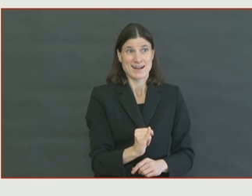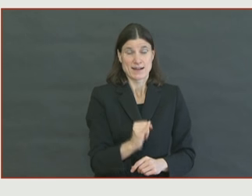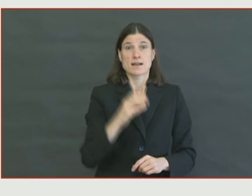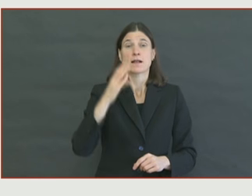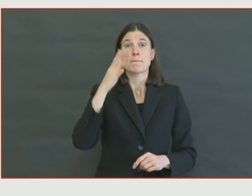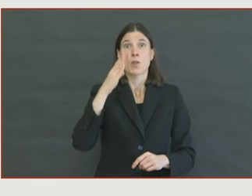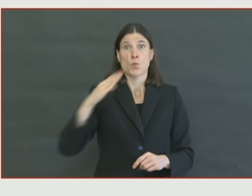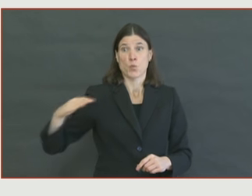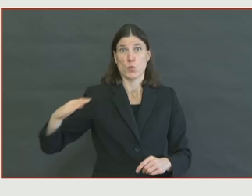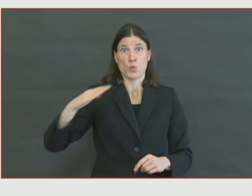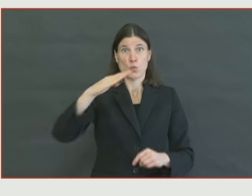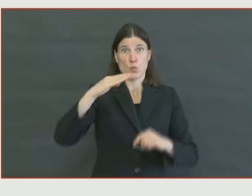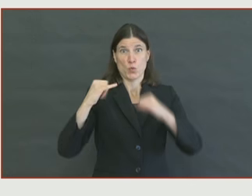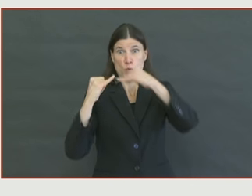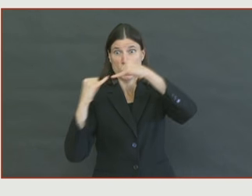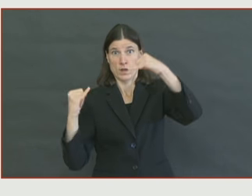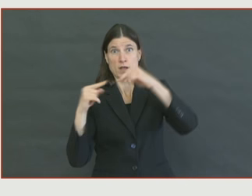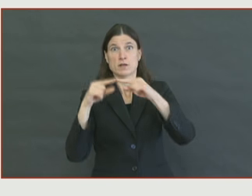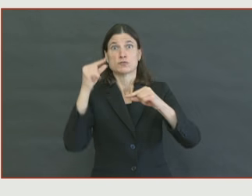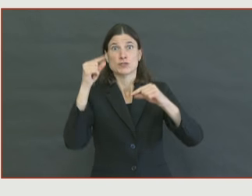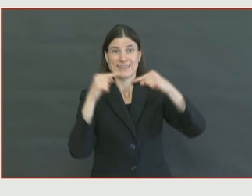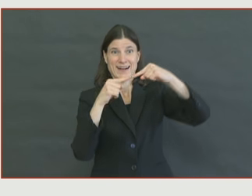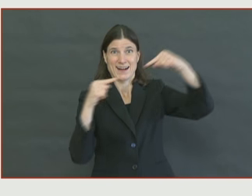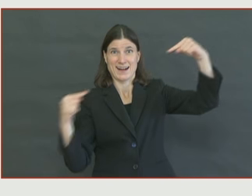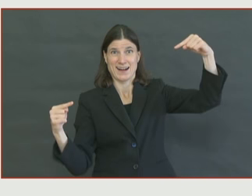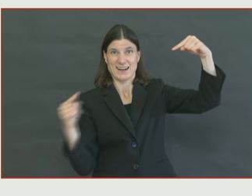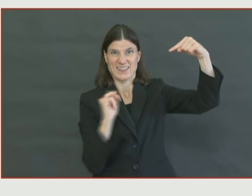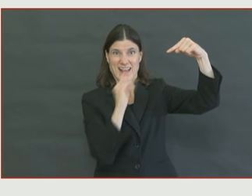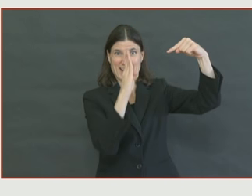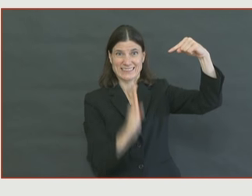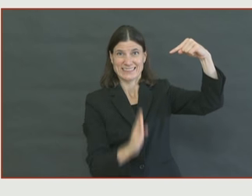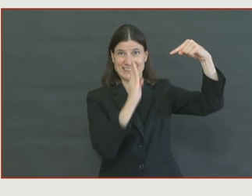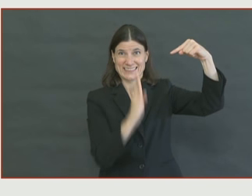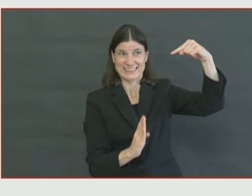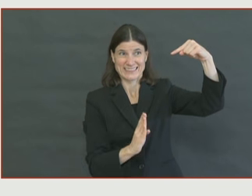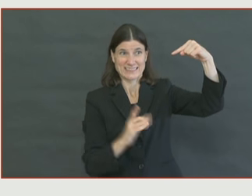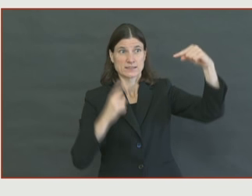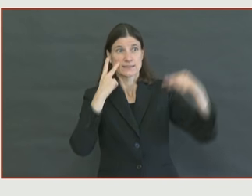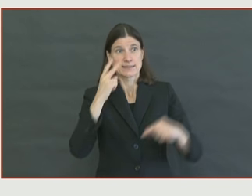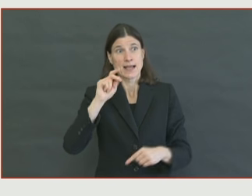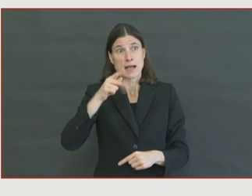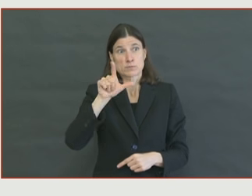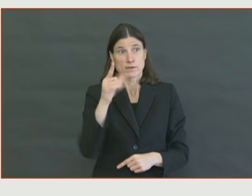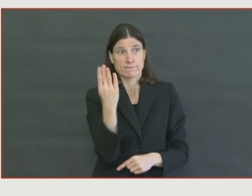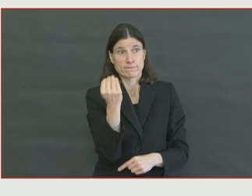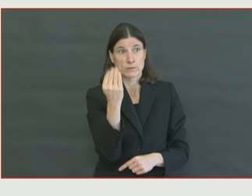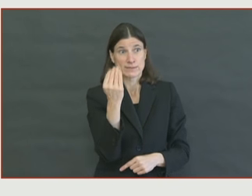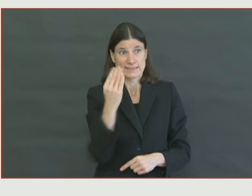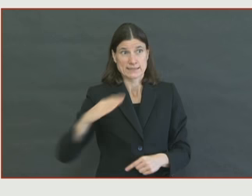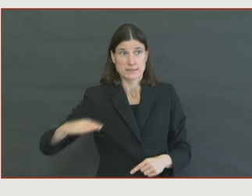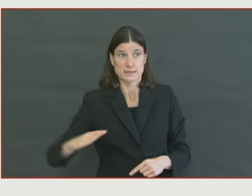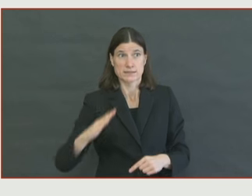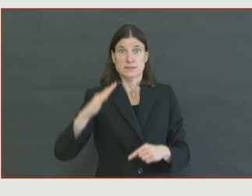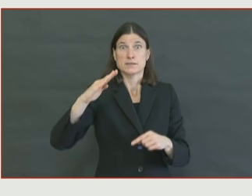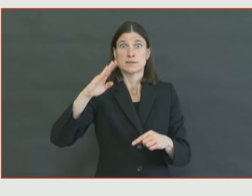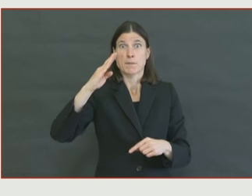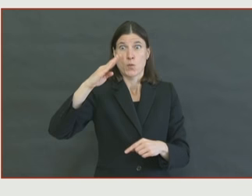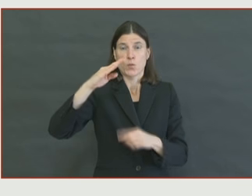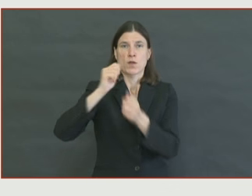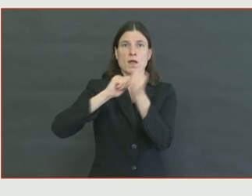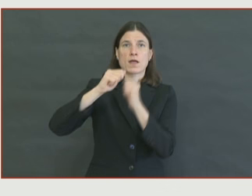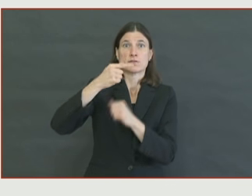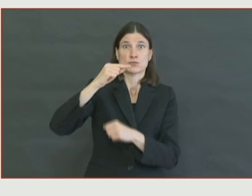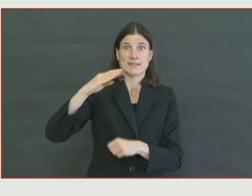linear growth to what's essentially a plateau. Again, that's easy to explain why.